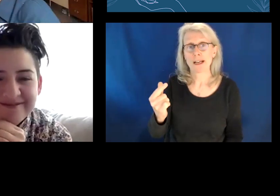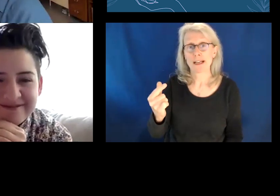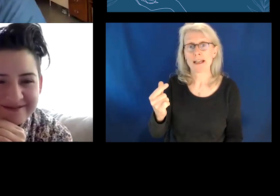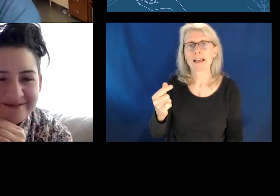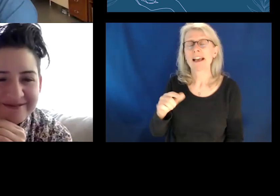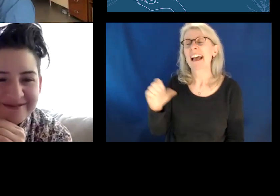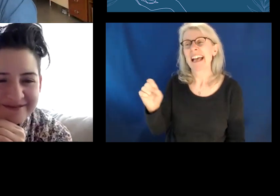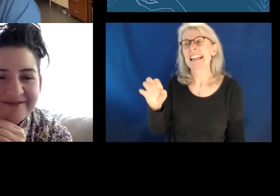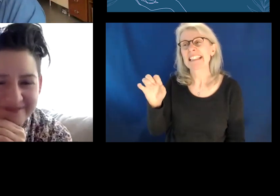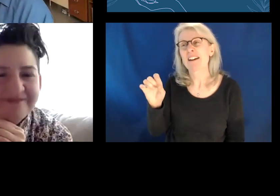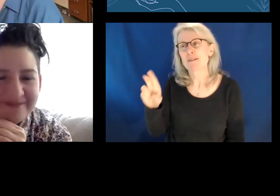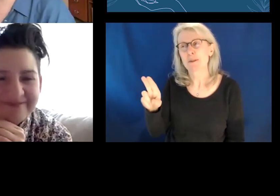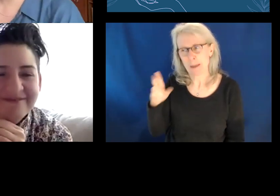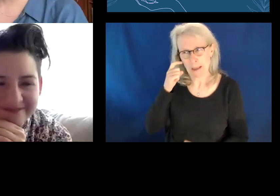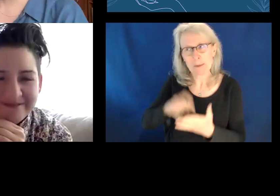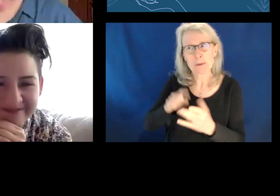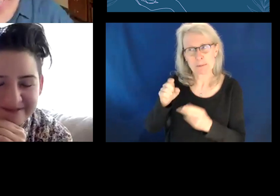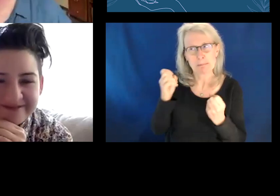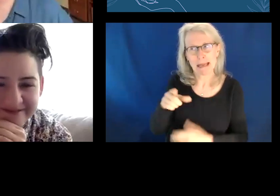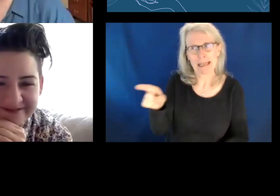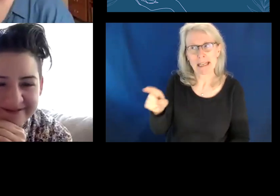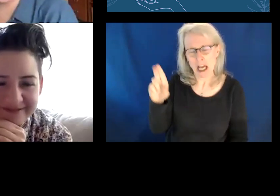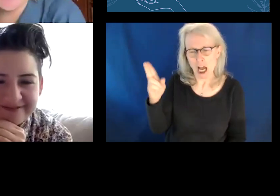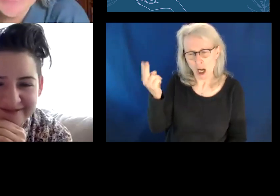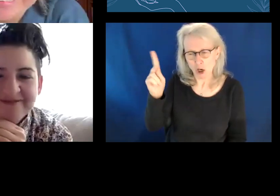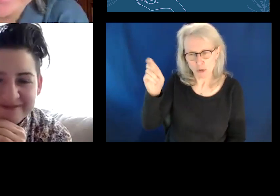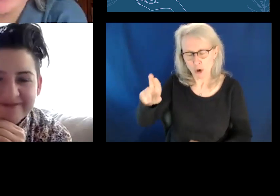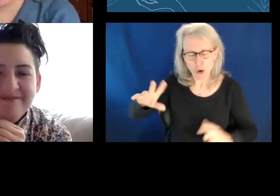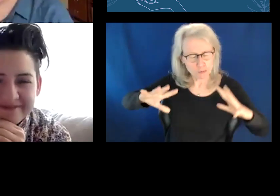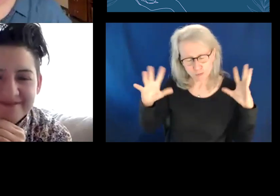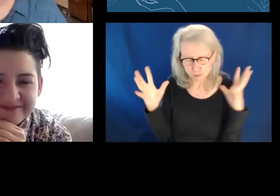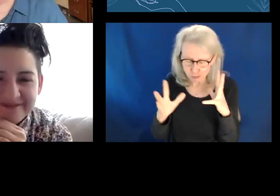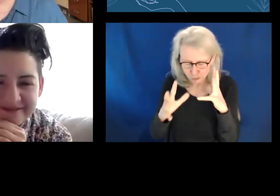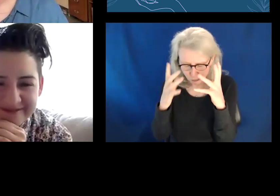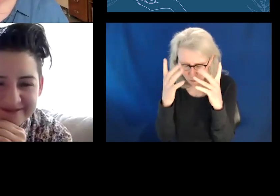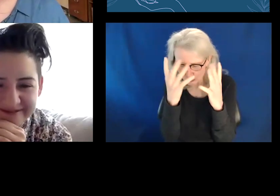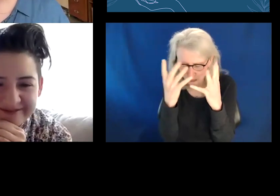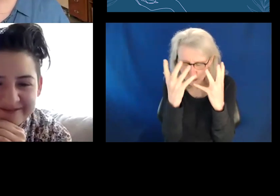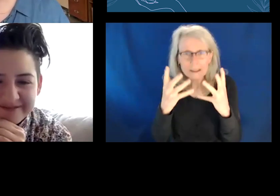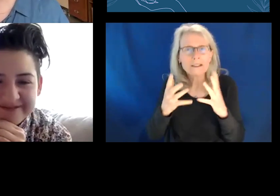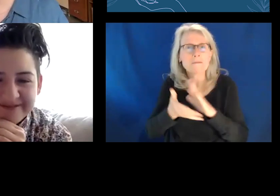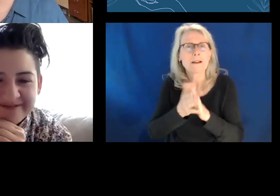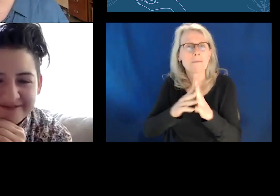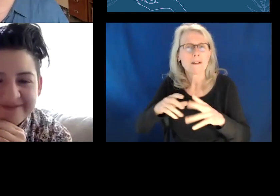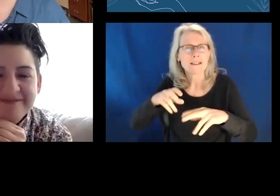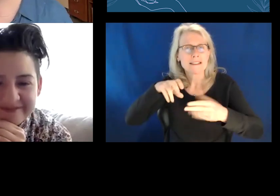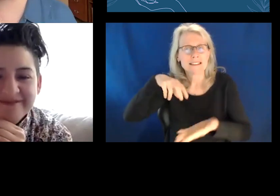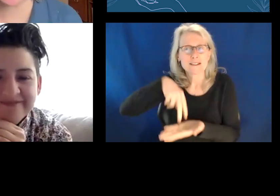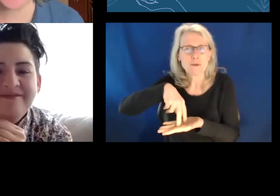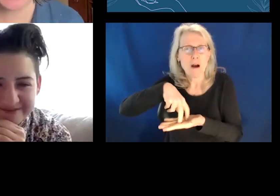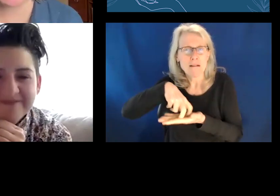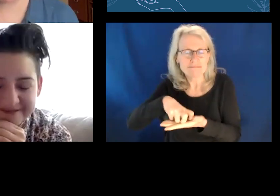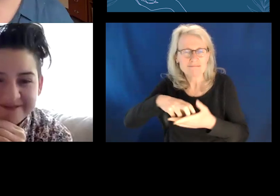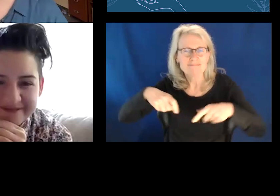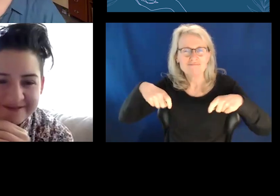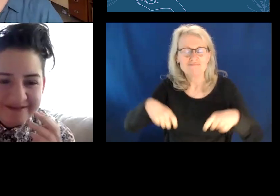I've worked with a lot of folks from SFU who are like hunkerers. They just get down and you kind of form a squat position. This is how I remember it anyway.